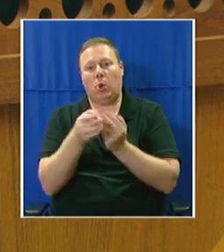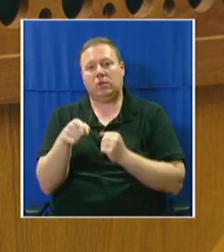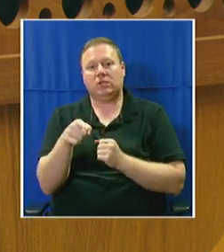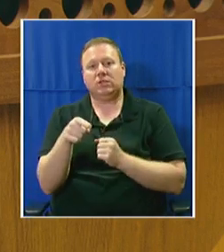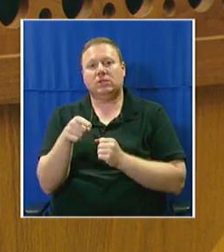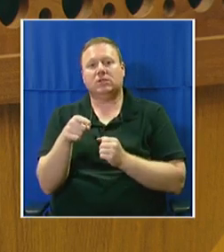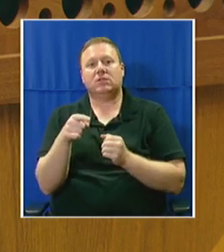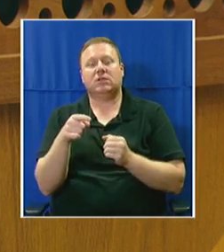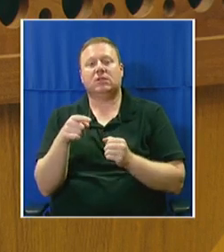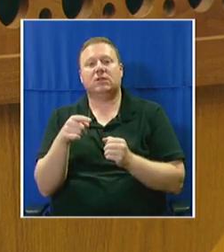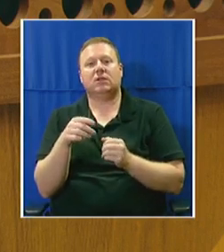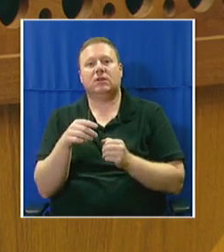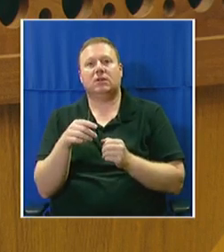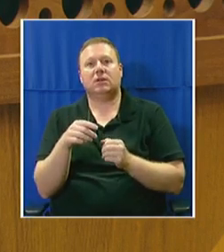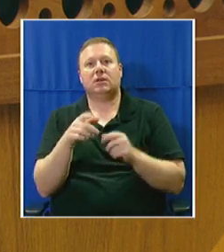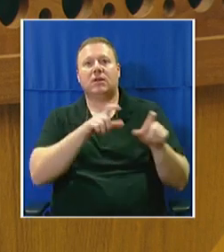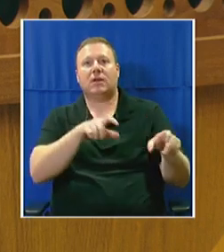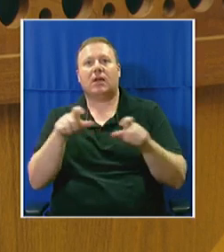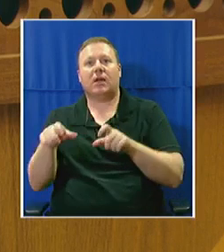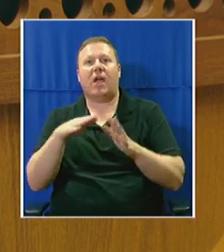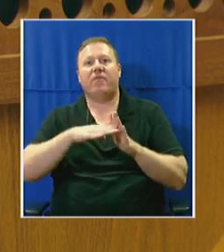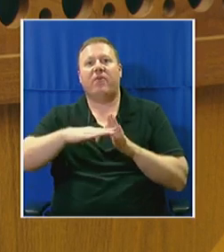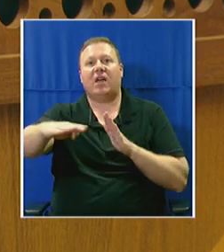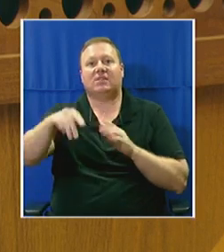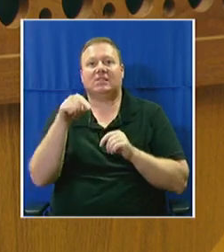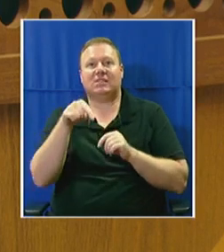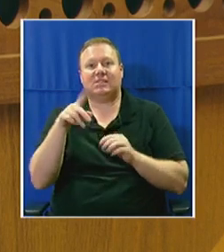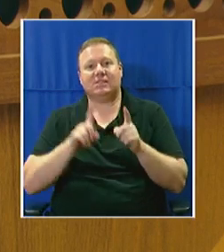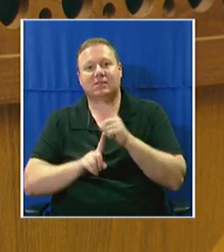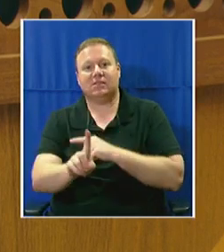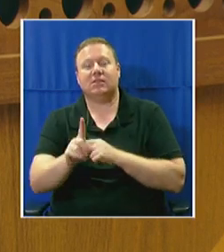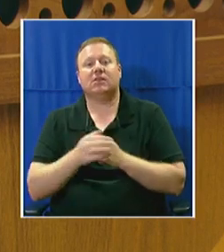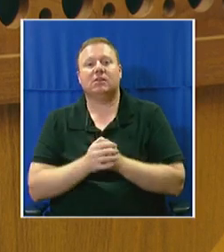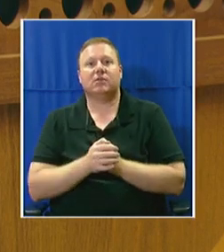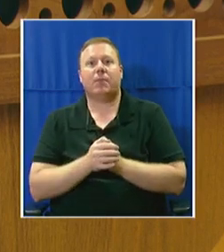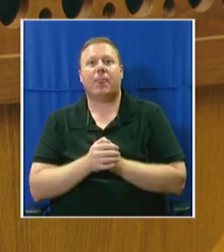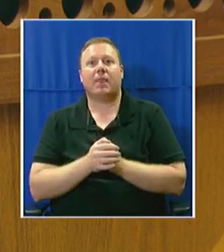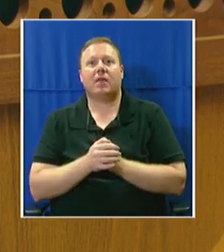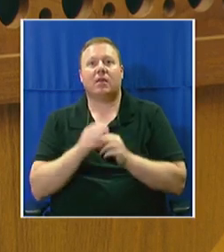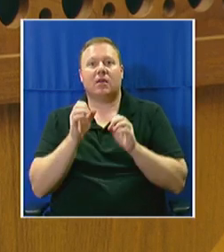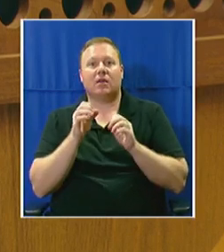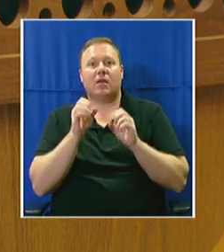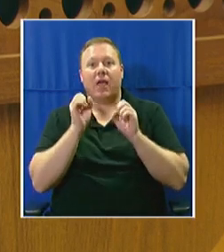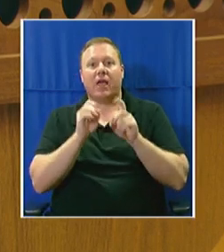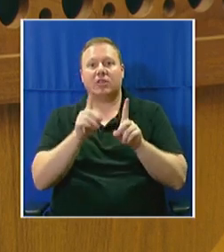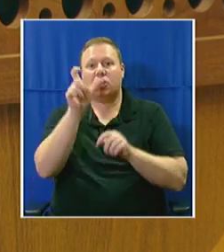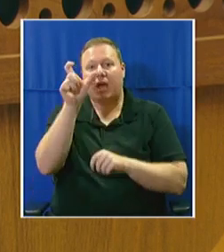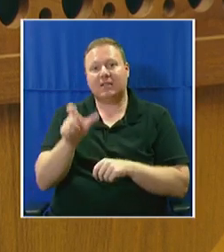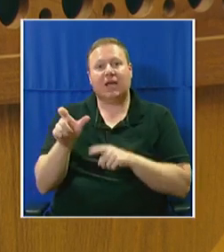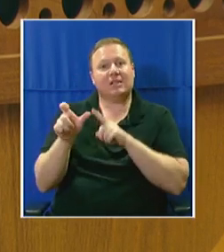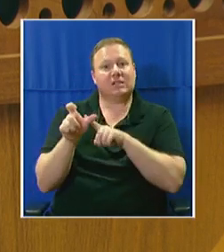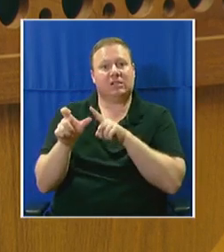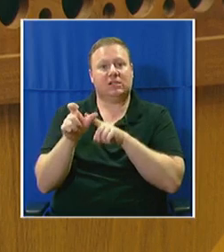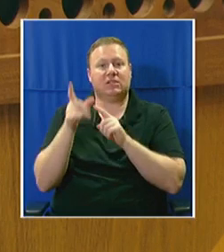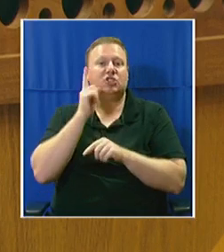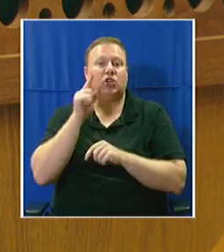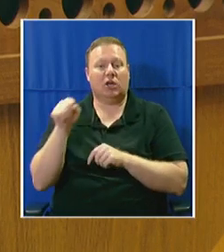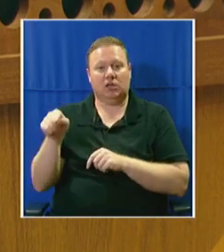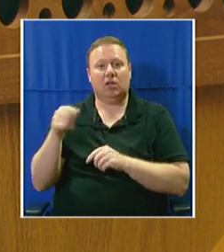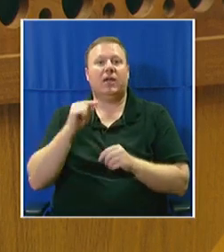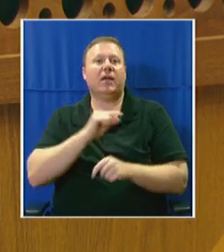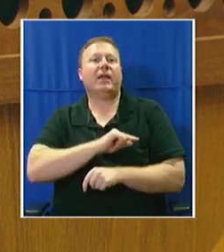station Deputy speaker as part of my constituency work I ched a disciplinary hearing at a primary school